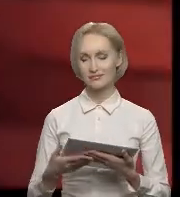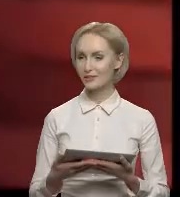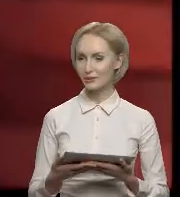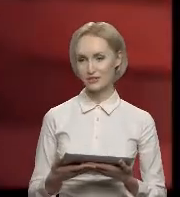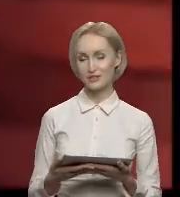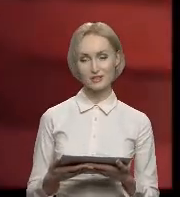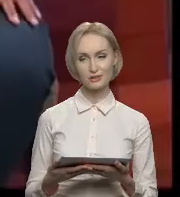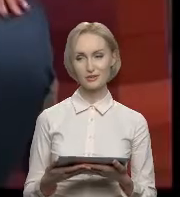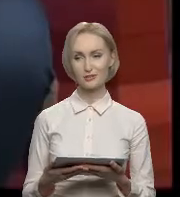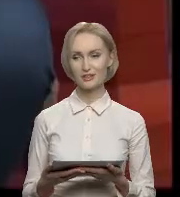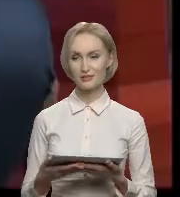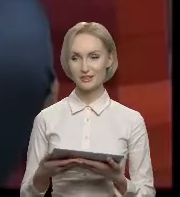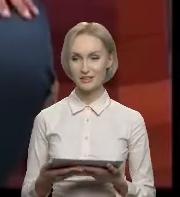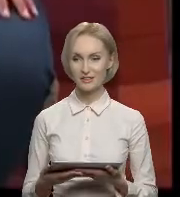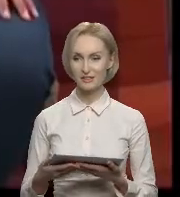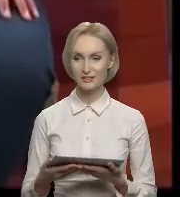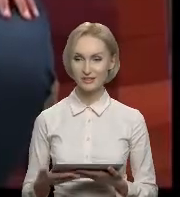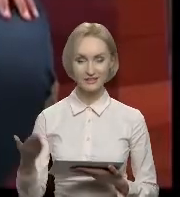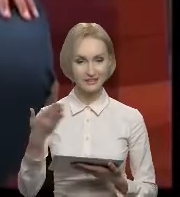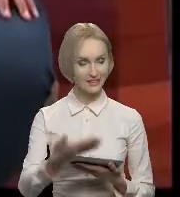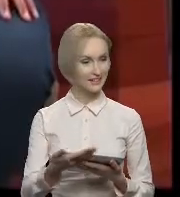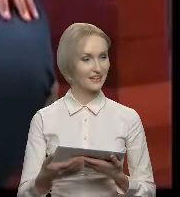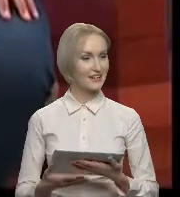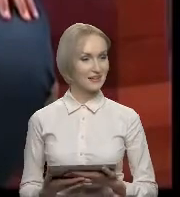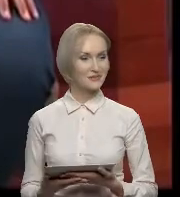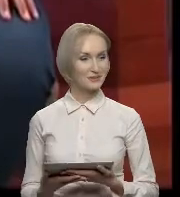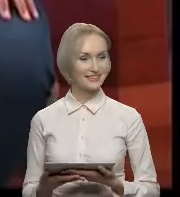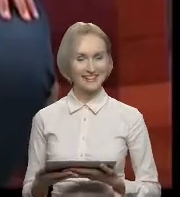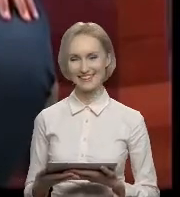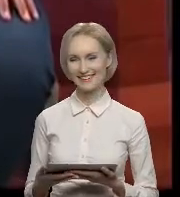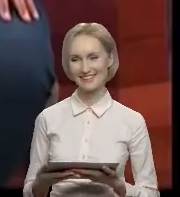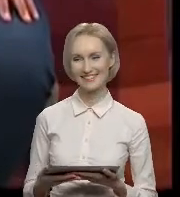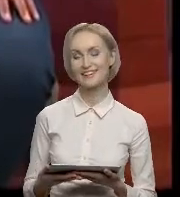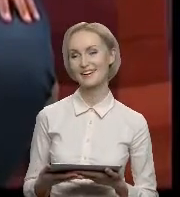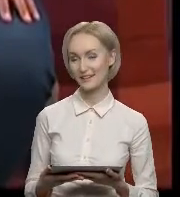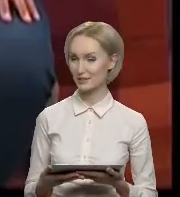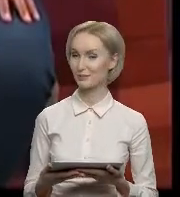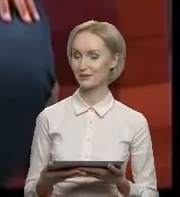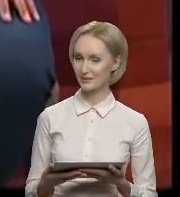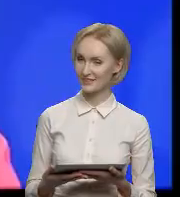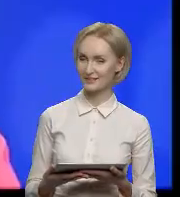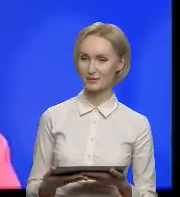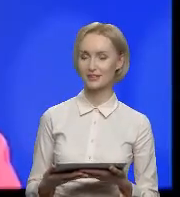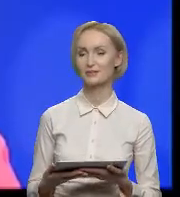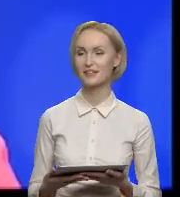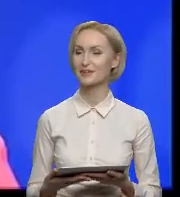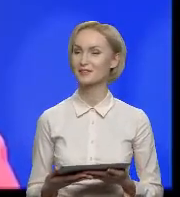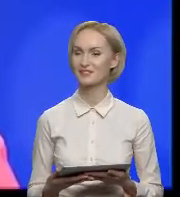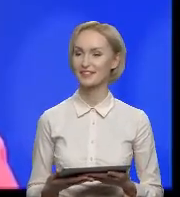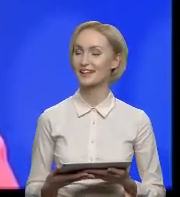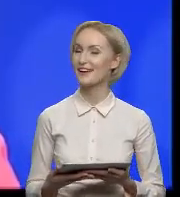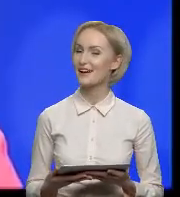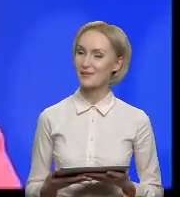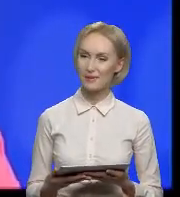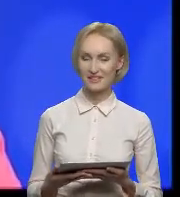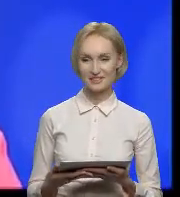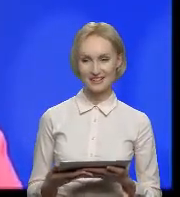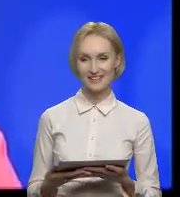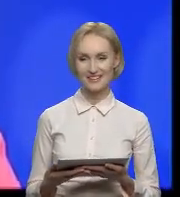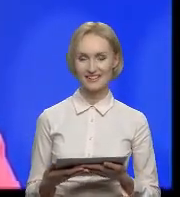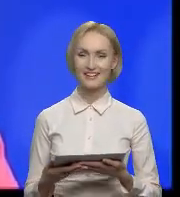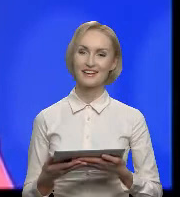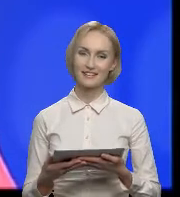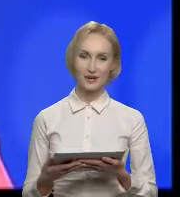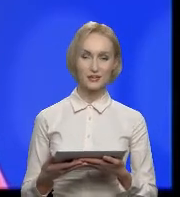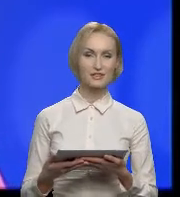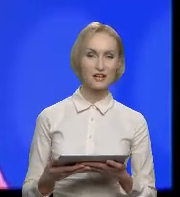I need everything for this child. You know, it's just, you know, and I have three kids, so he knew he was walking